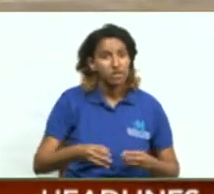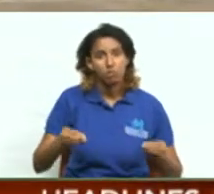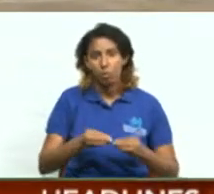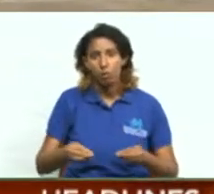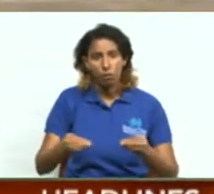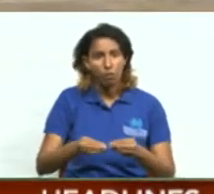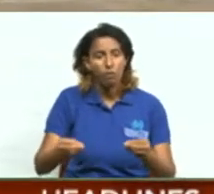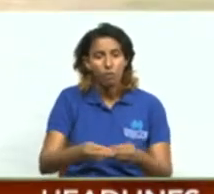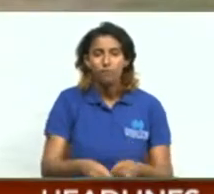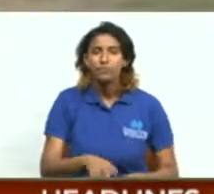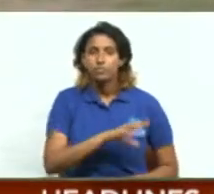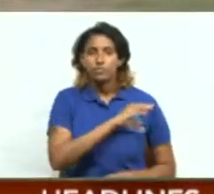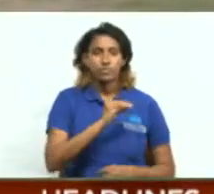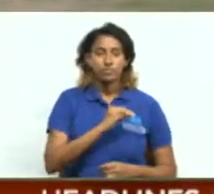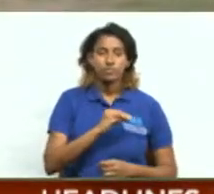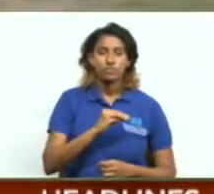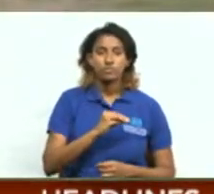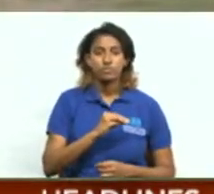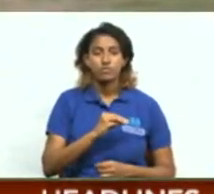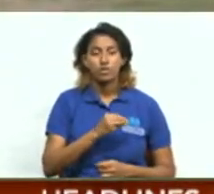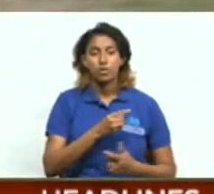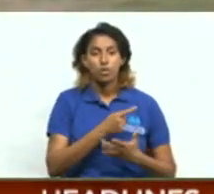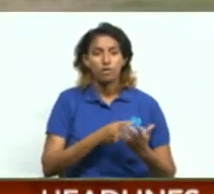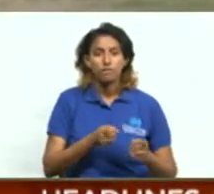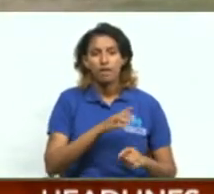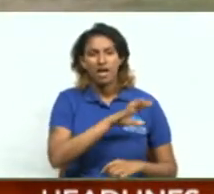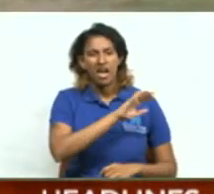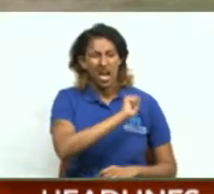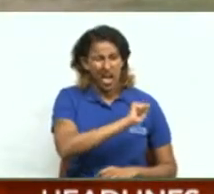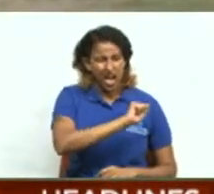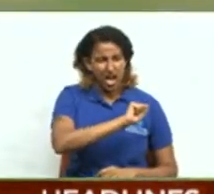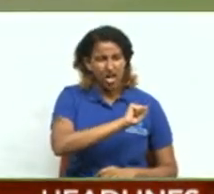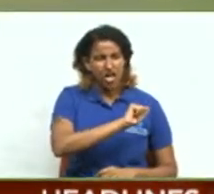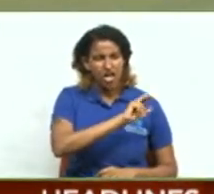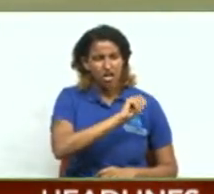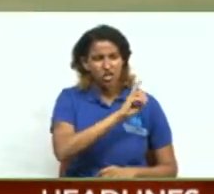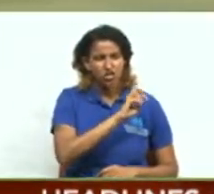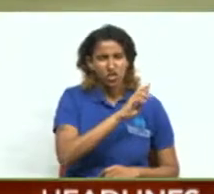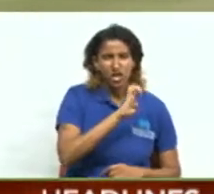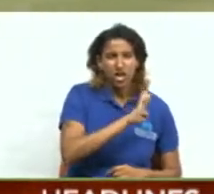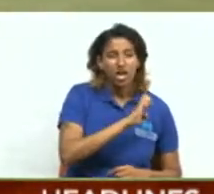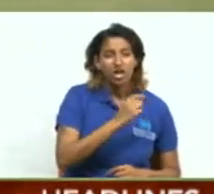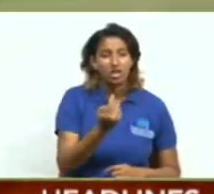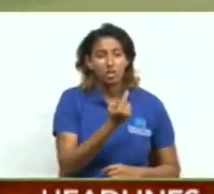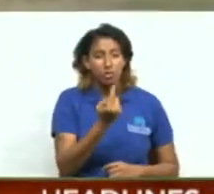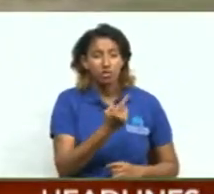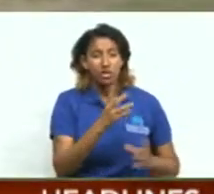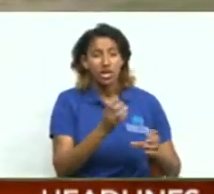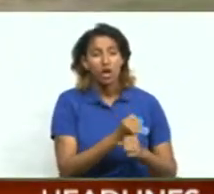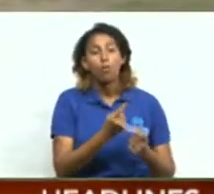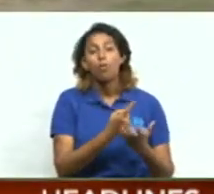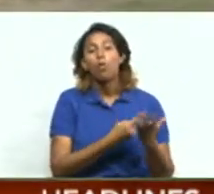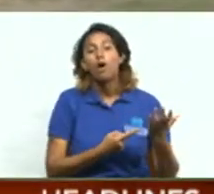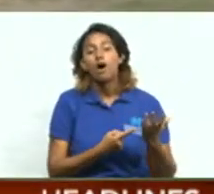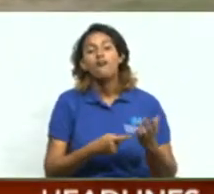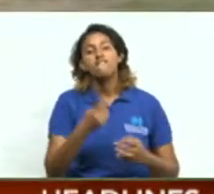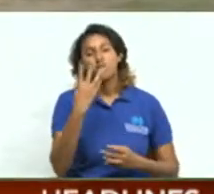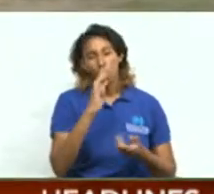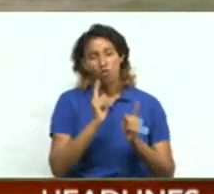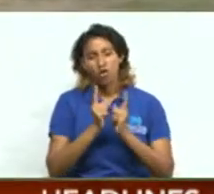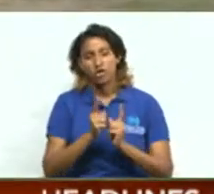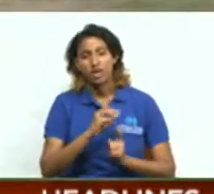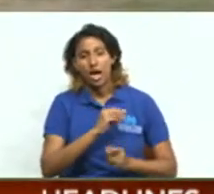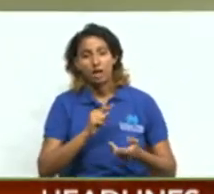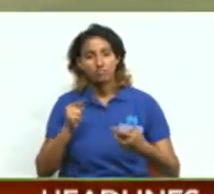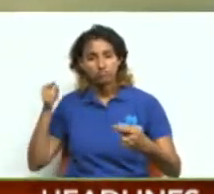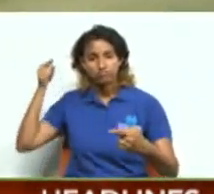Kari Pair. All the while, Amu Jangu was a lone survivor, cashing in 4 runs here and taking this boundary to get to a